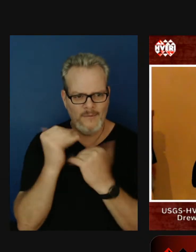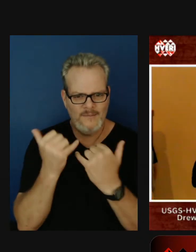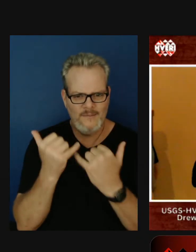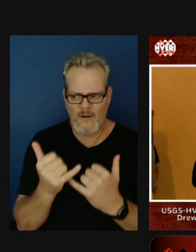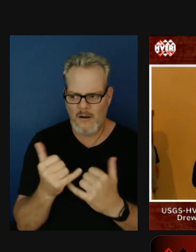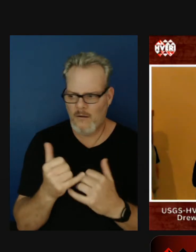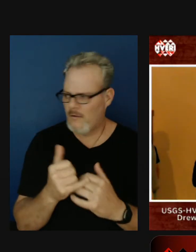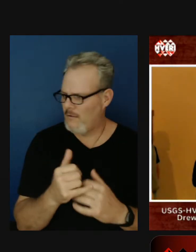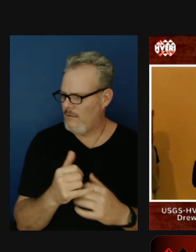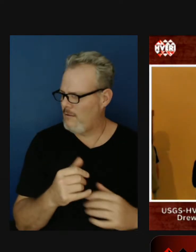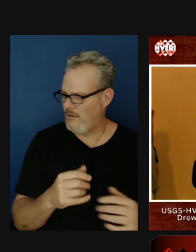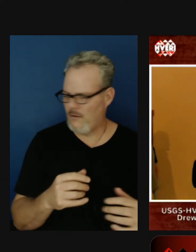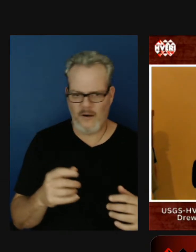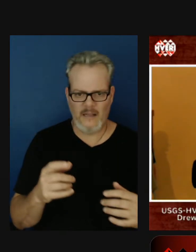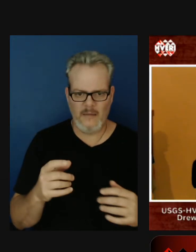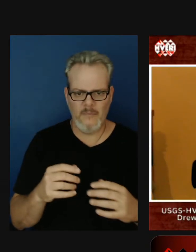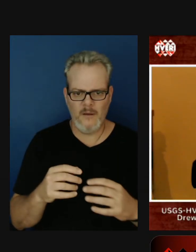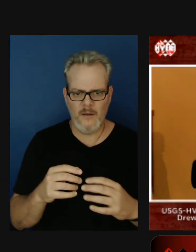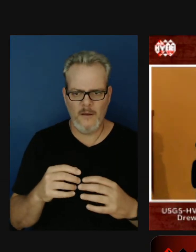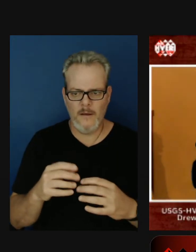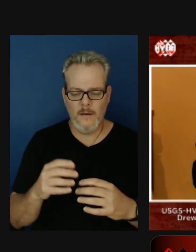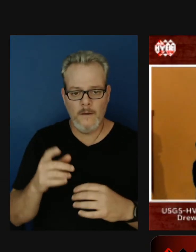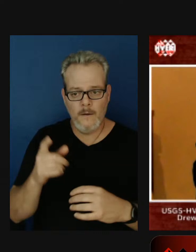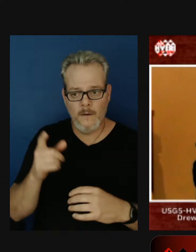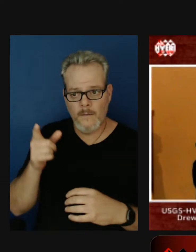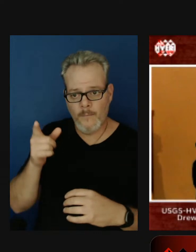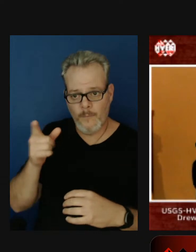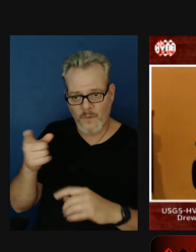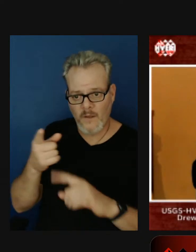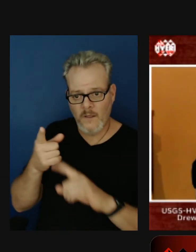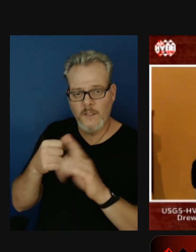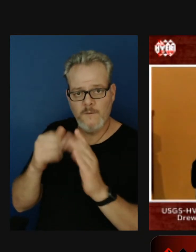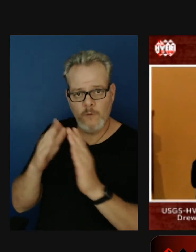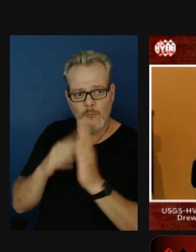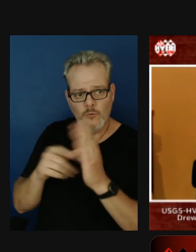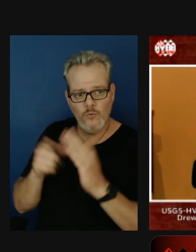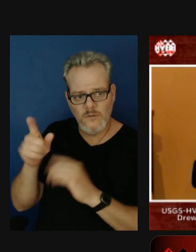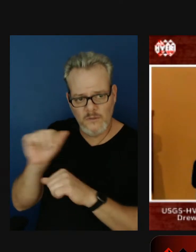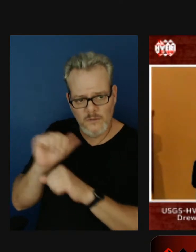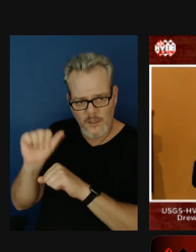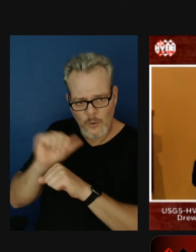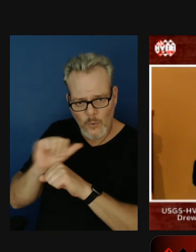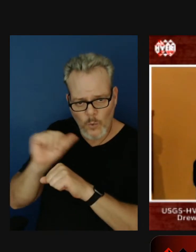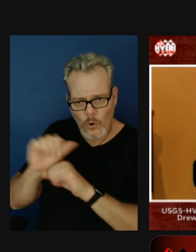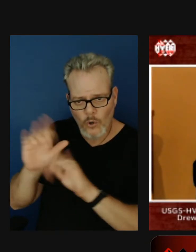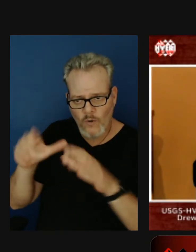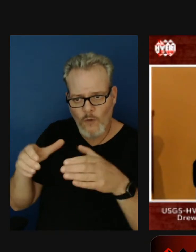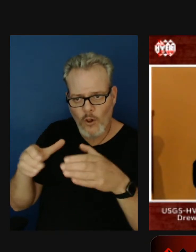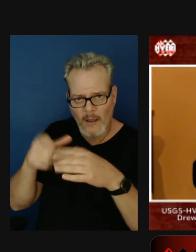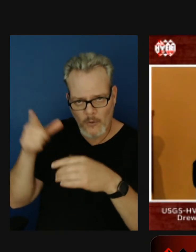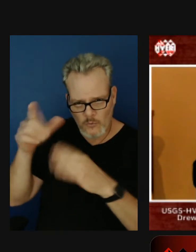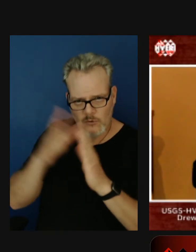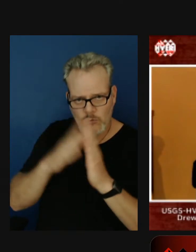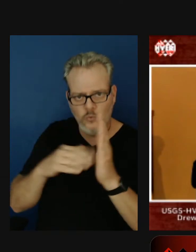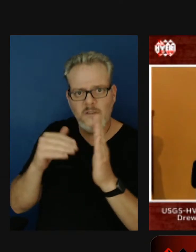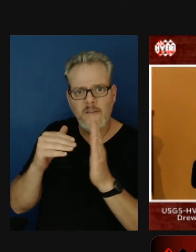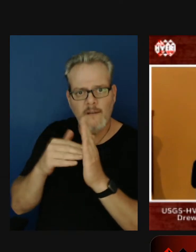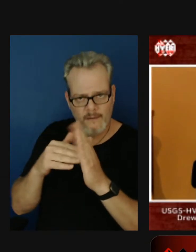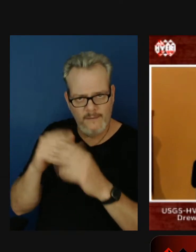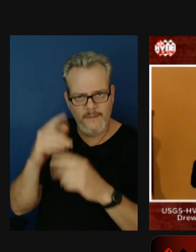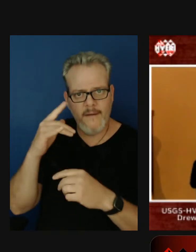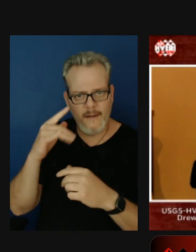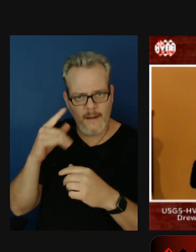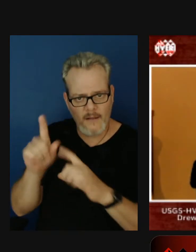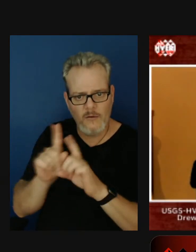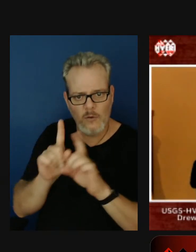PhD from the University of Auckland, New Zealand. And he's worked on volcanoes in New Zealand, in California, in Saudi